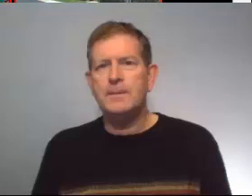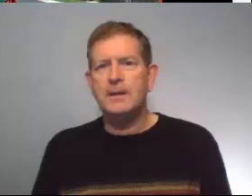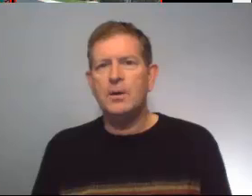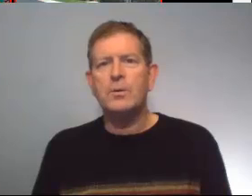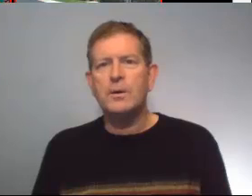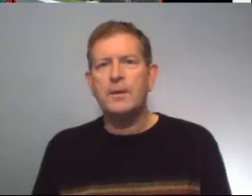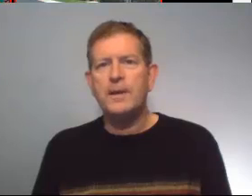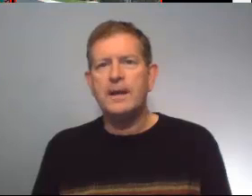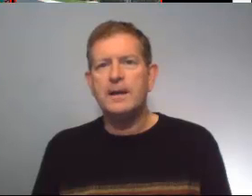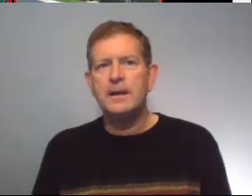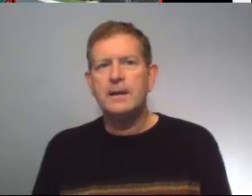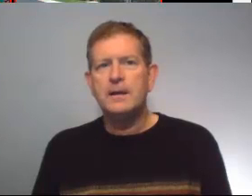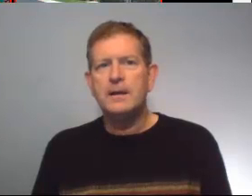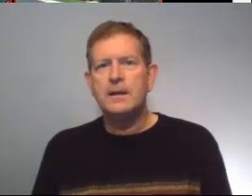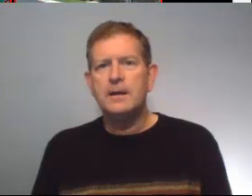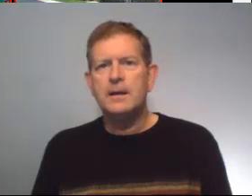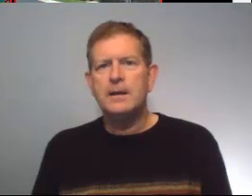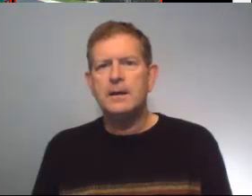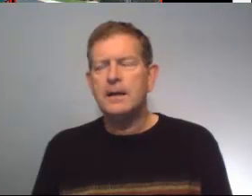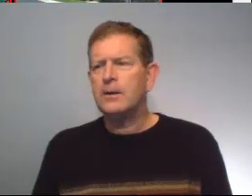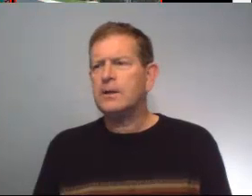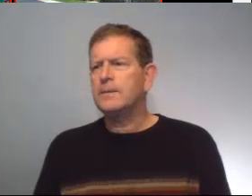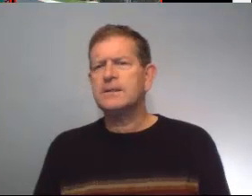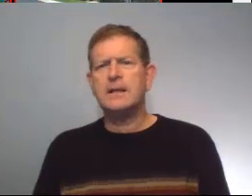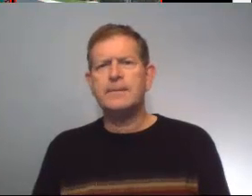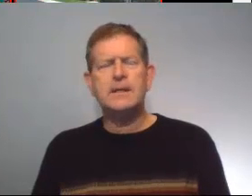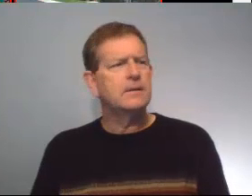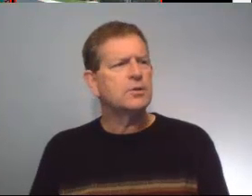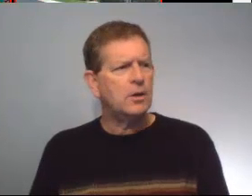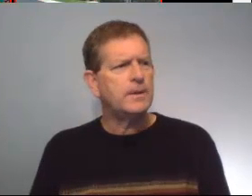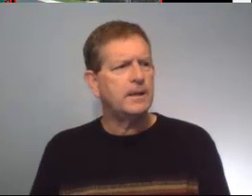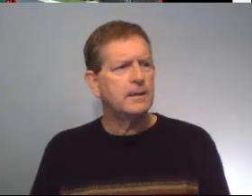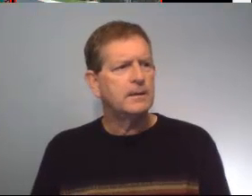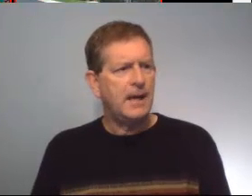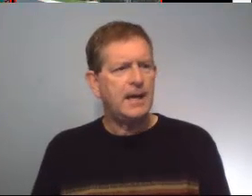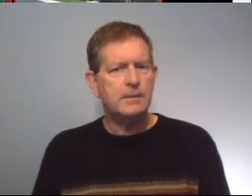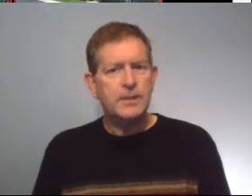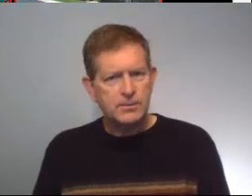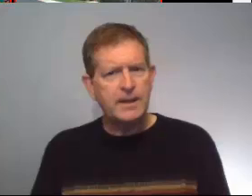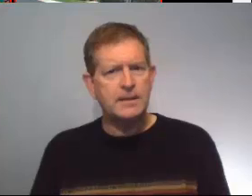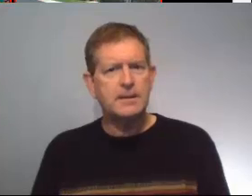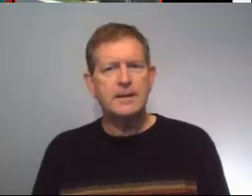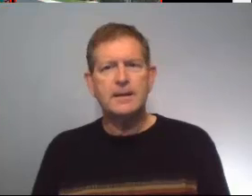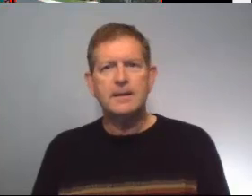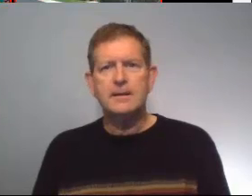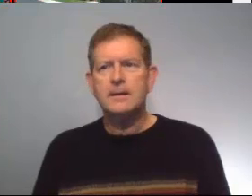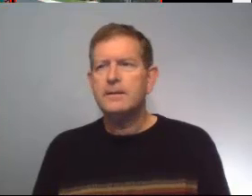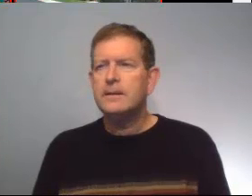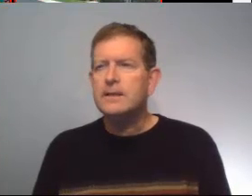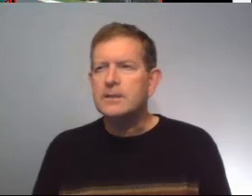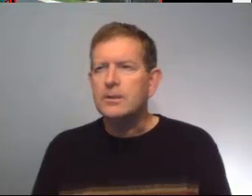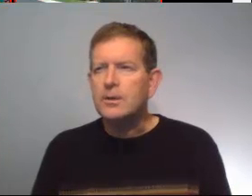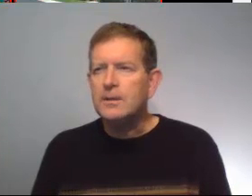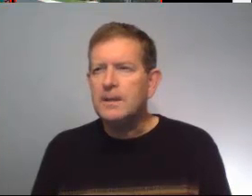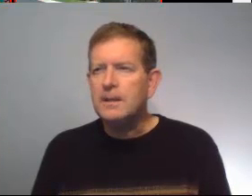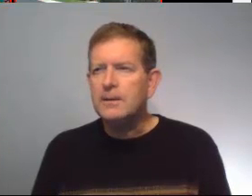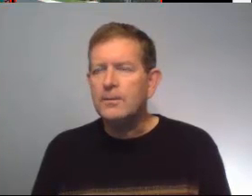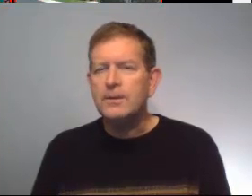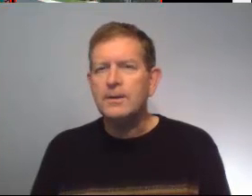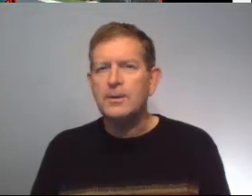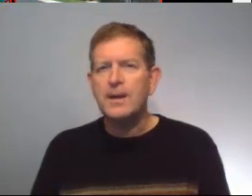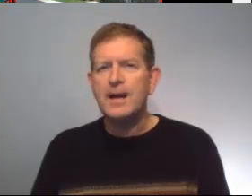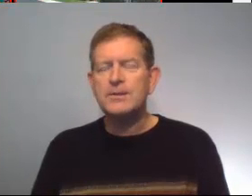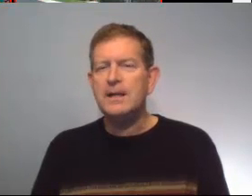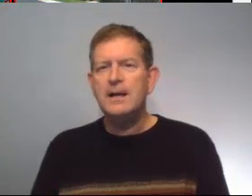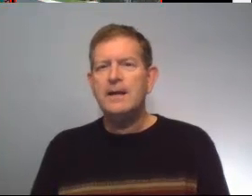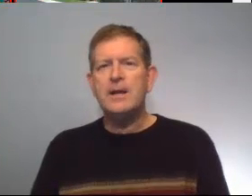just looked at me. No one wrote a thing. I looked at them a second time and said, sobre, on, please write it. They just looked at me